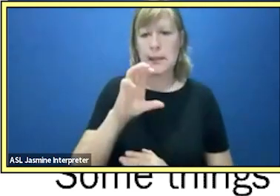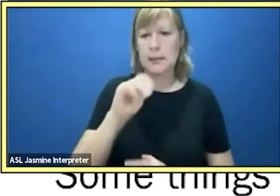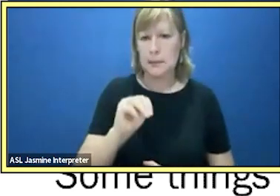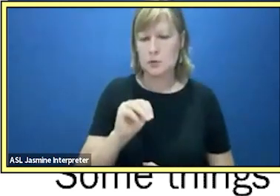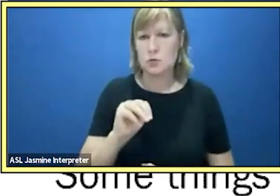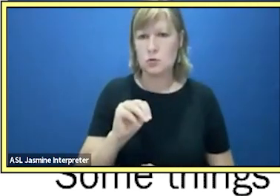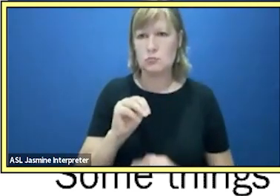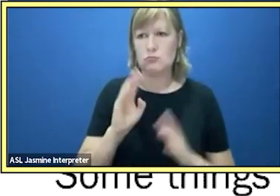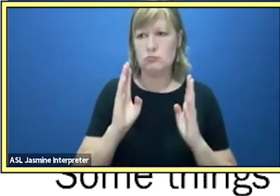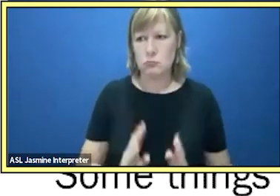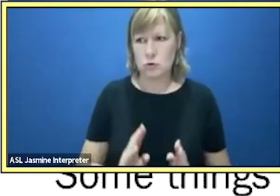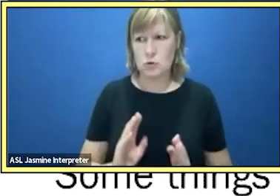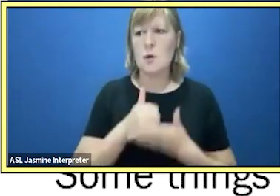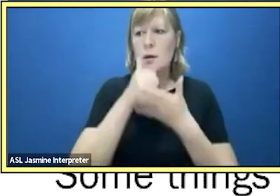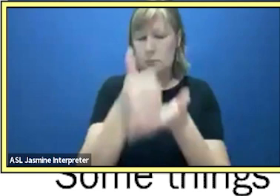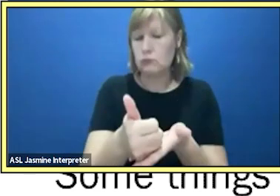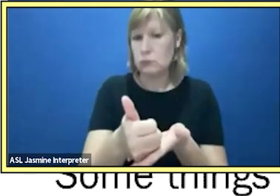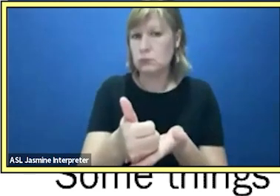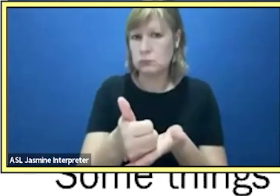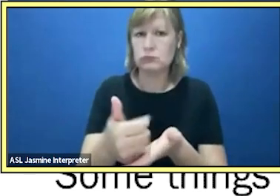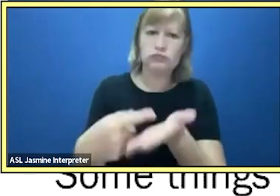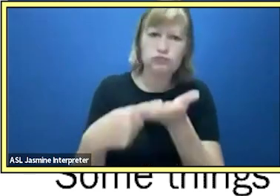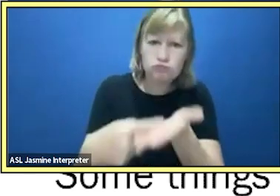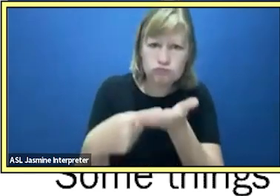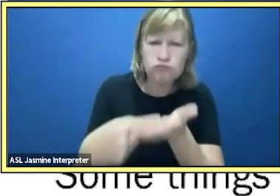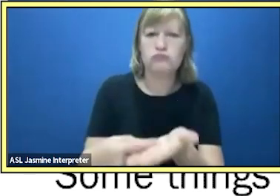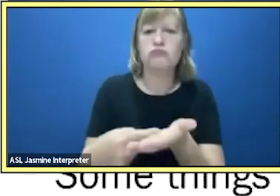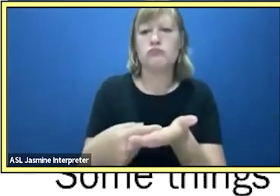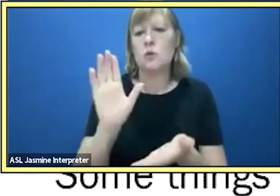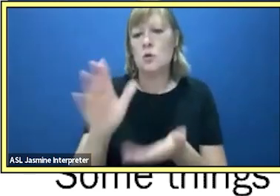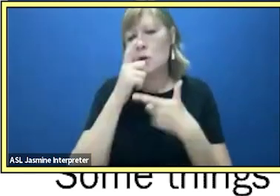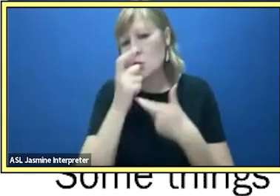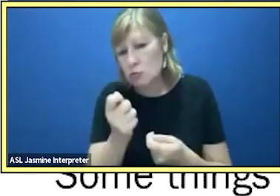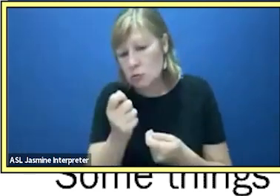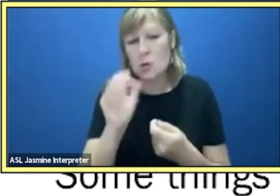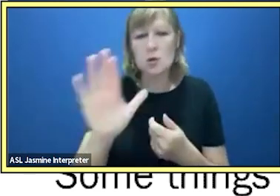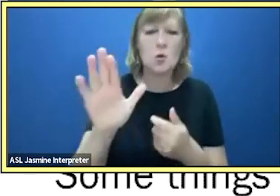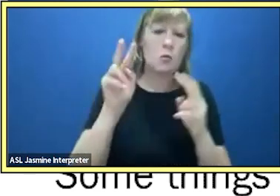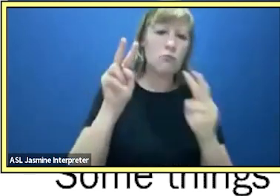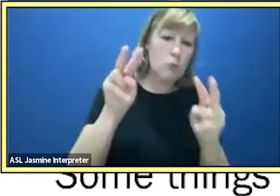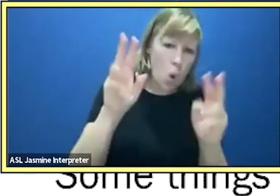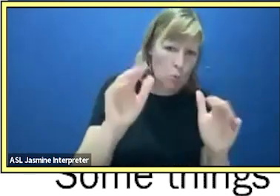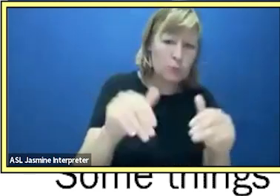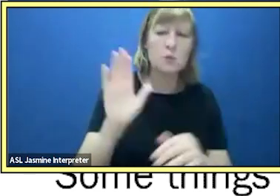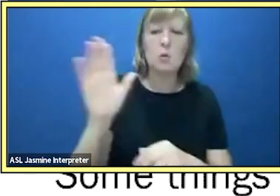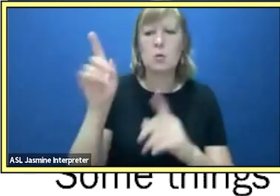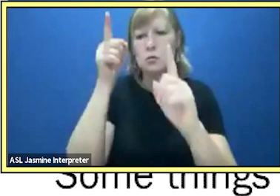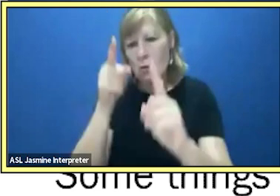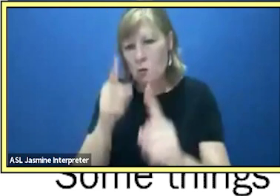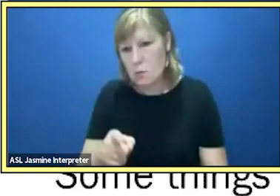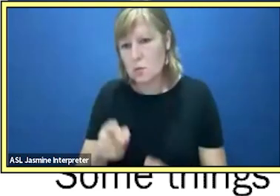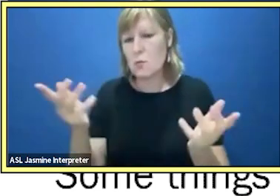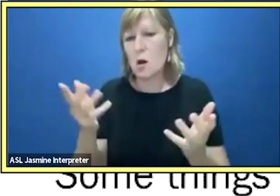will assist you with talking about what your interests are, what your hopes are, what your goals